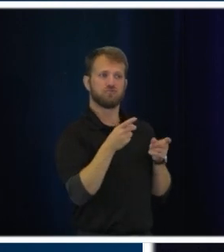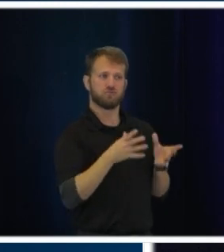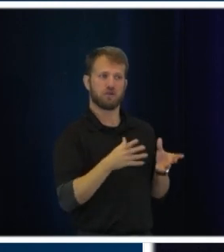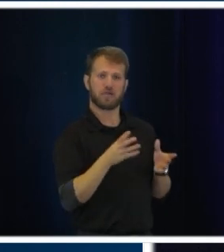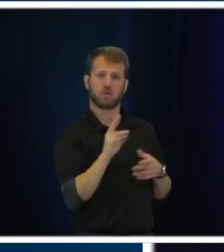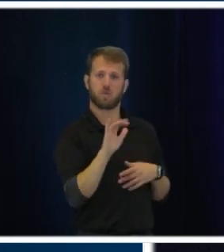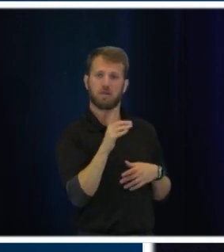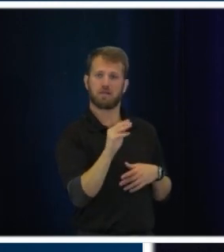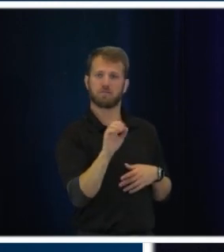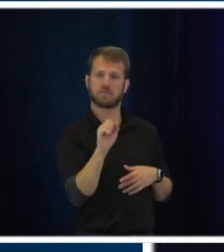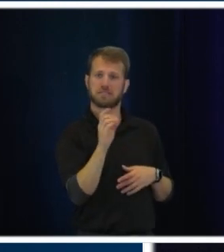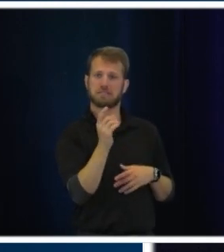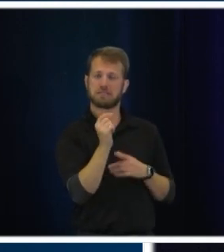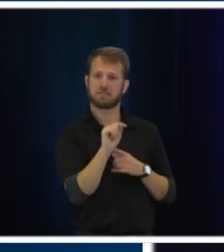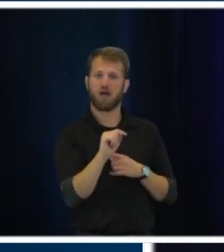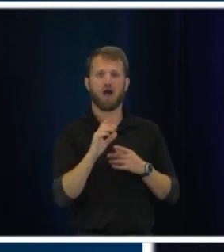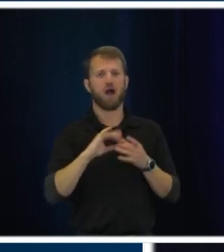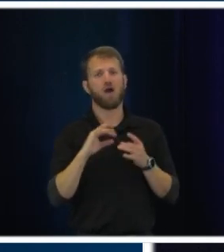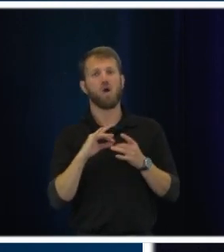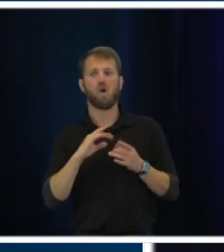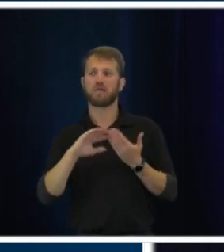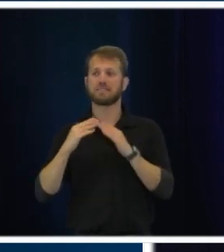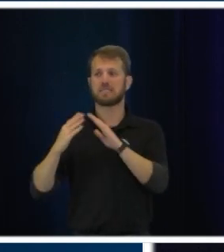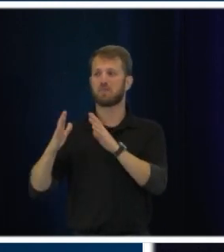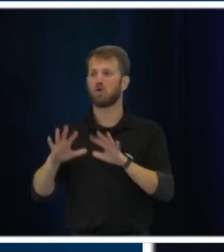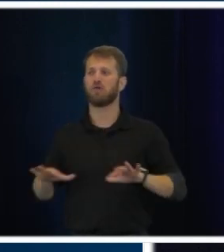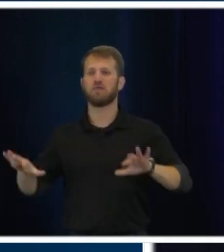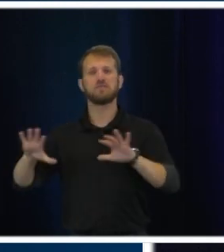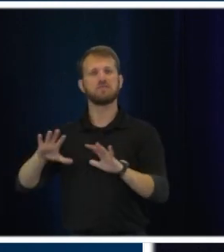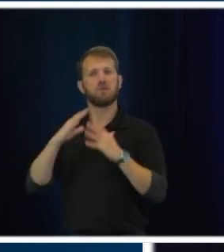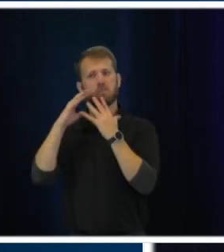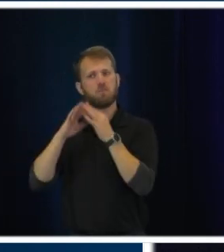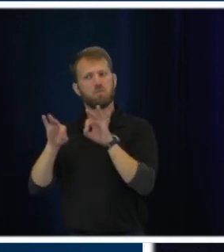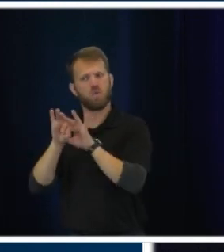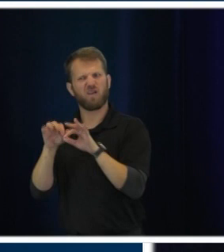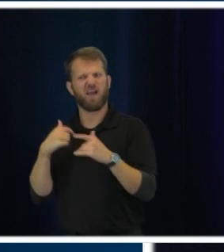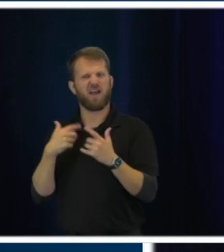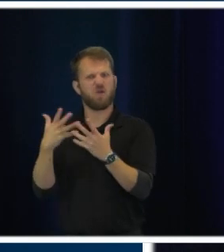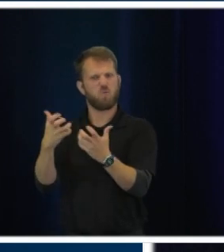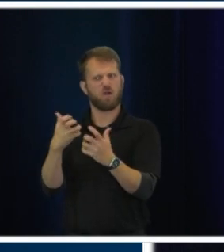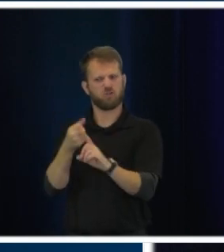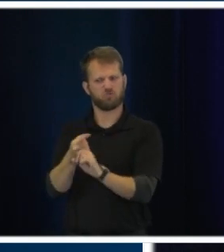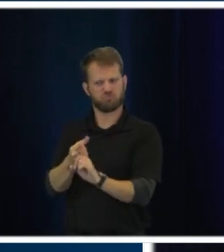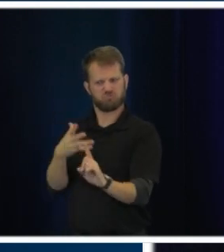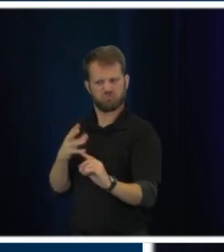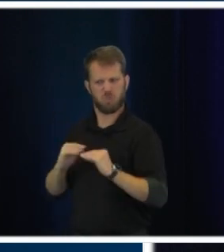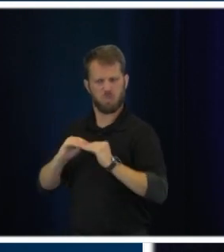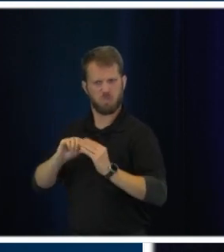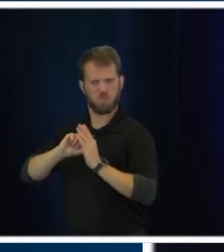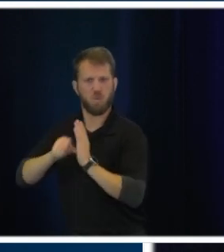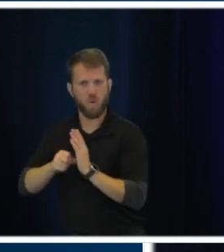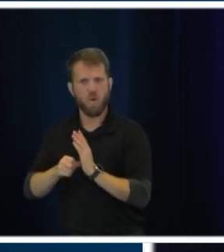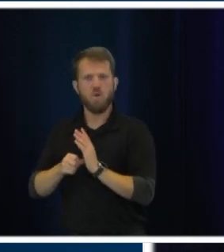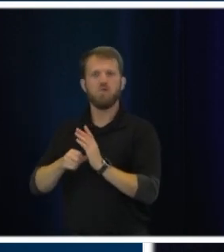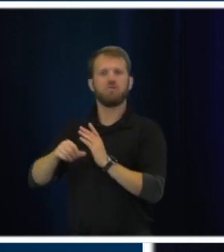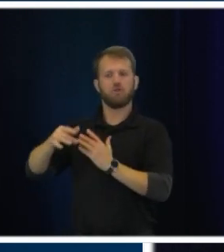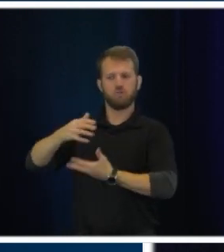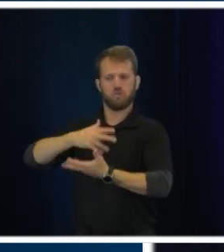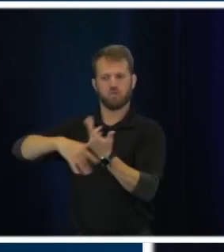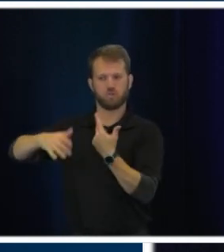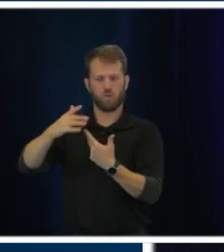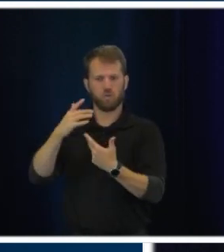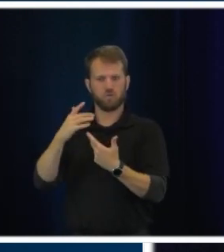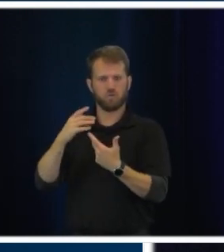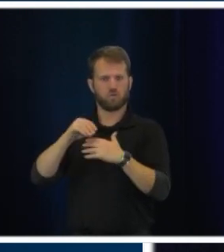said about why neighborhoods matter. And the social determinants of health and some great work that we are starting to do at